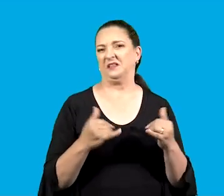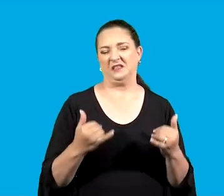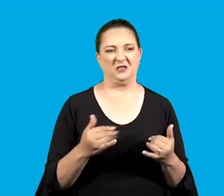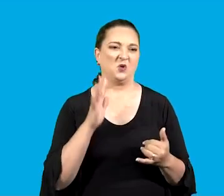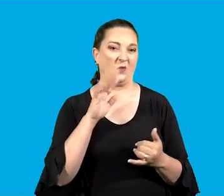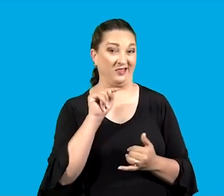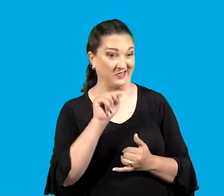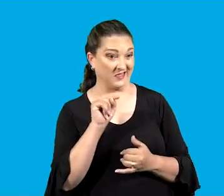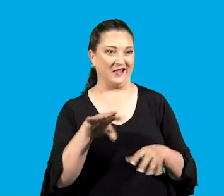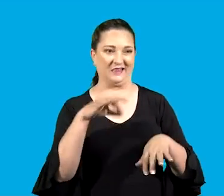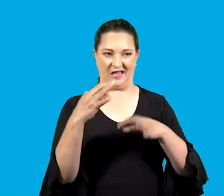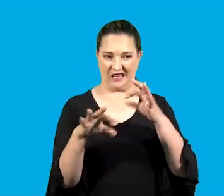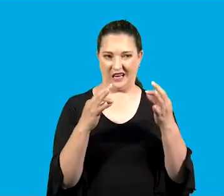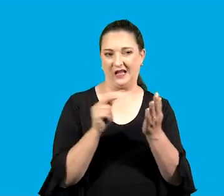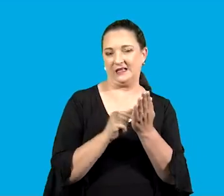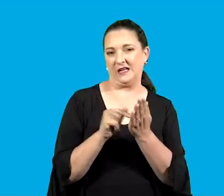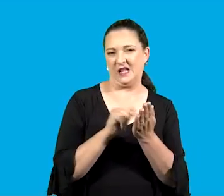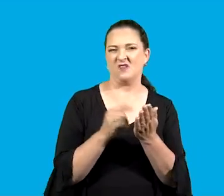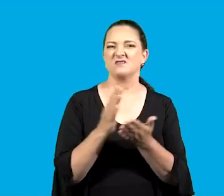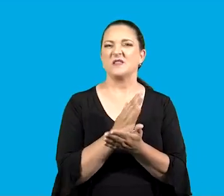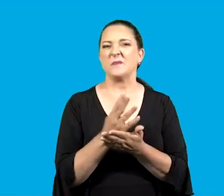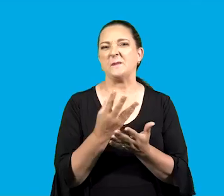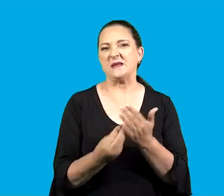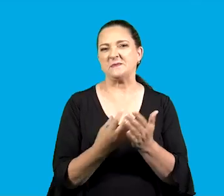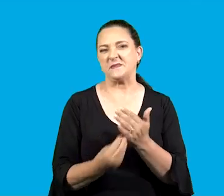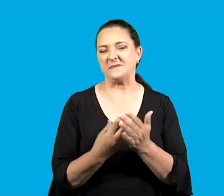analyze the cash budget.